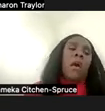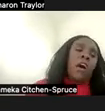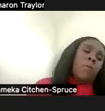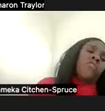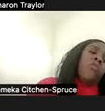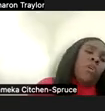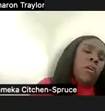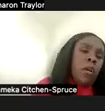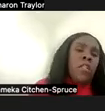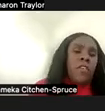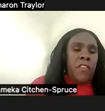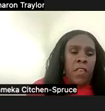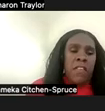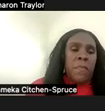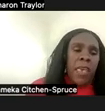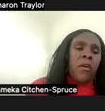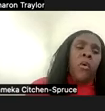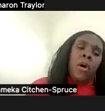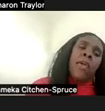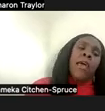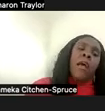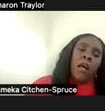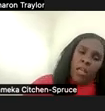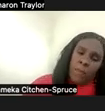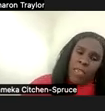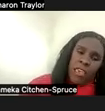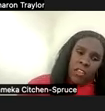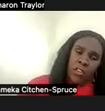it. So we're, this is big on